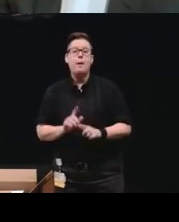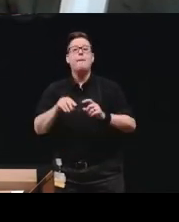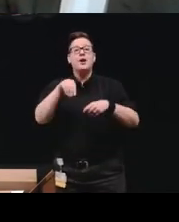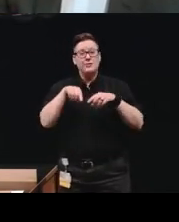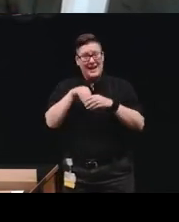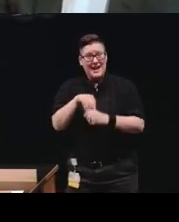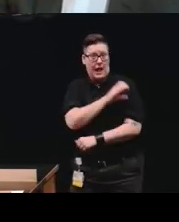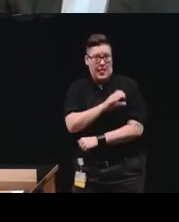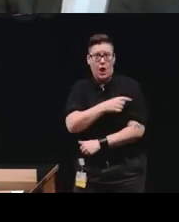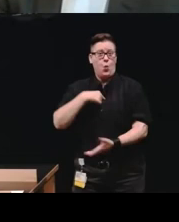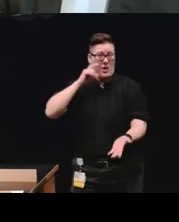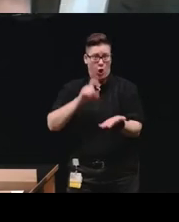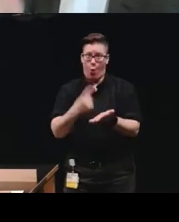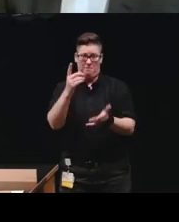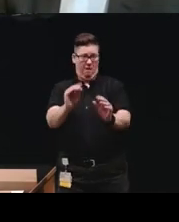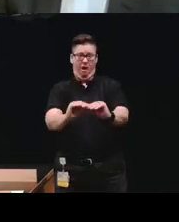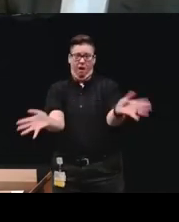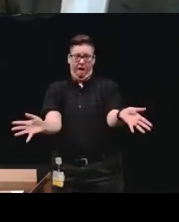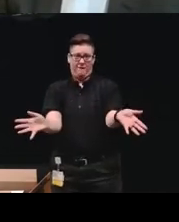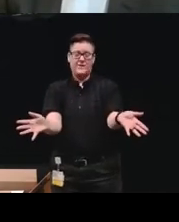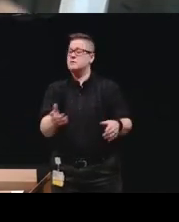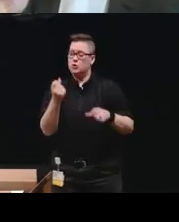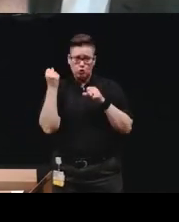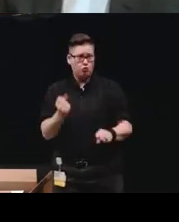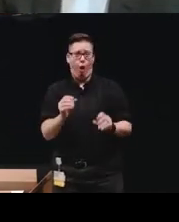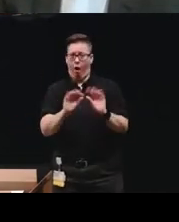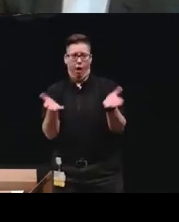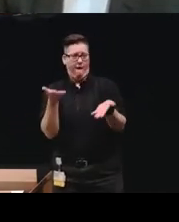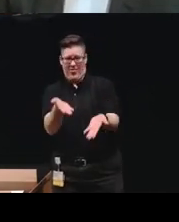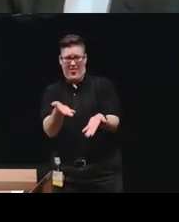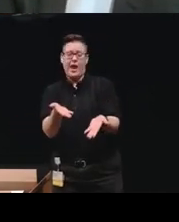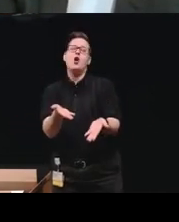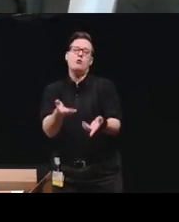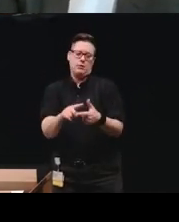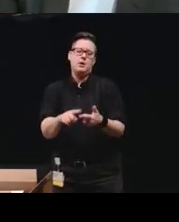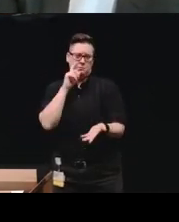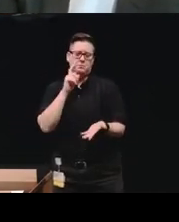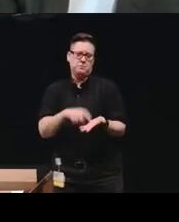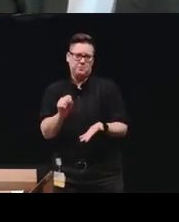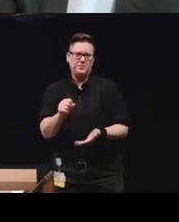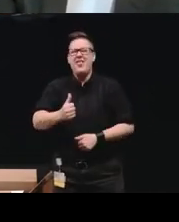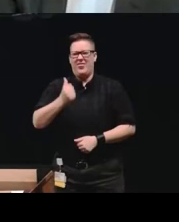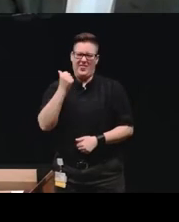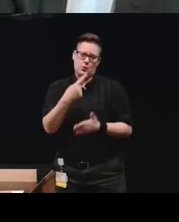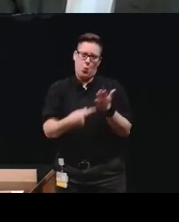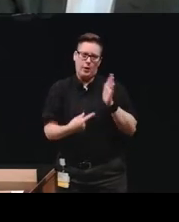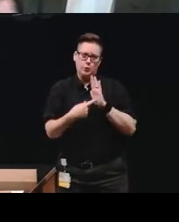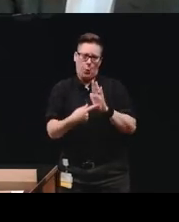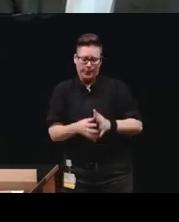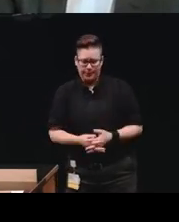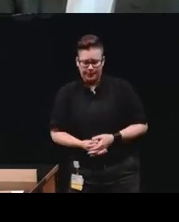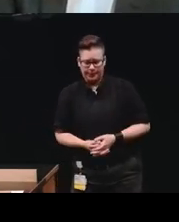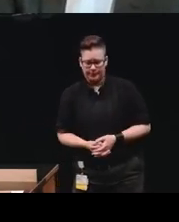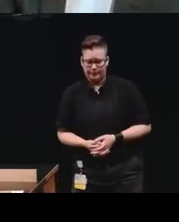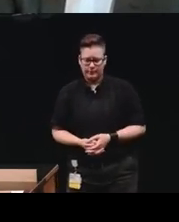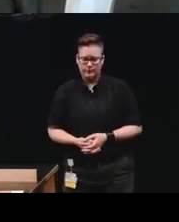see impressive signs robustly present every week. And these are the kinds of signs I want to show you today